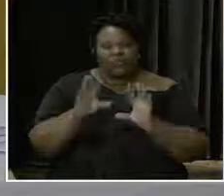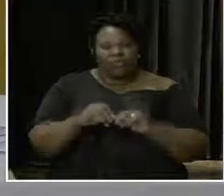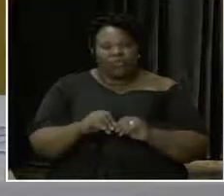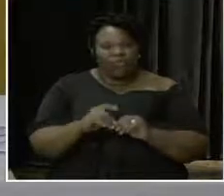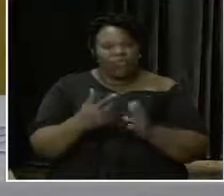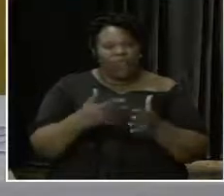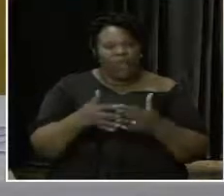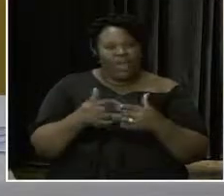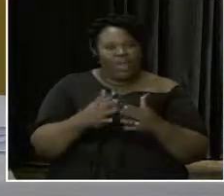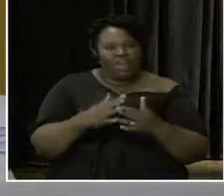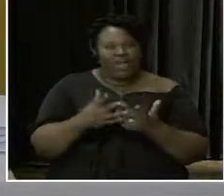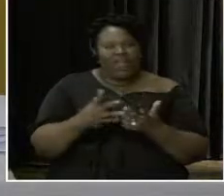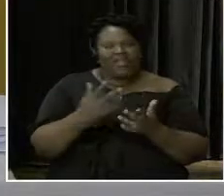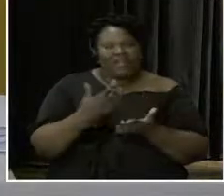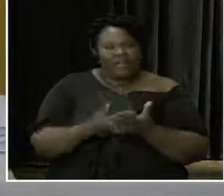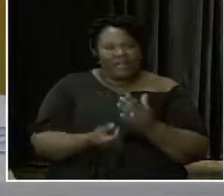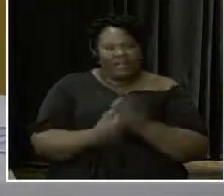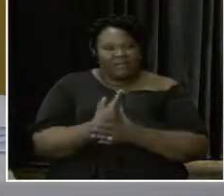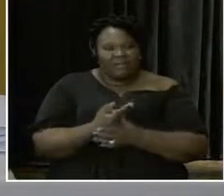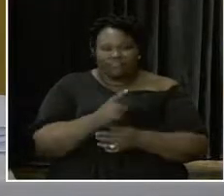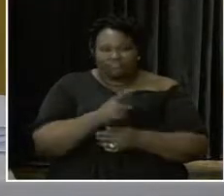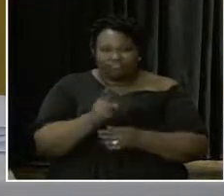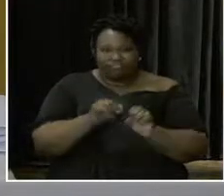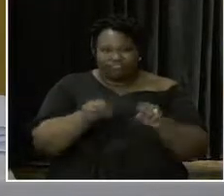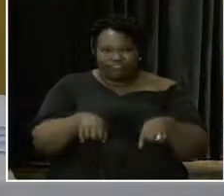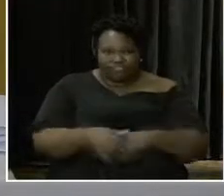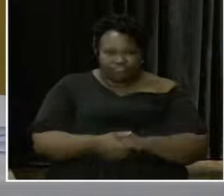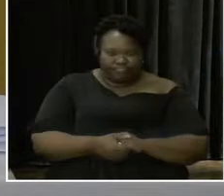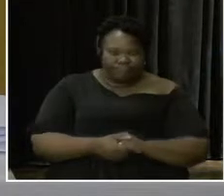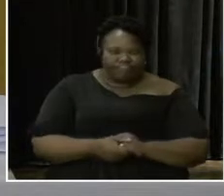Thank you very much. Is the recommendation agreed?